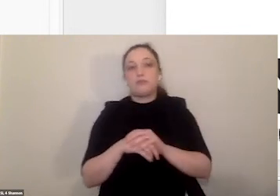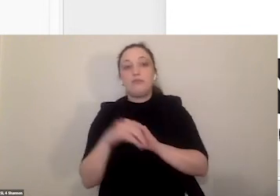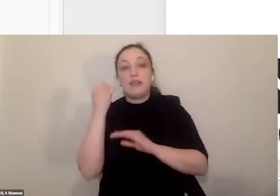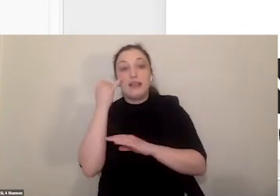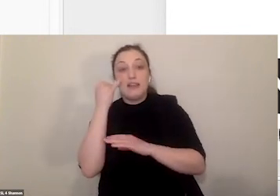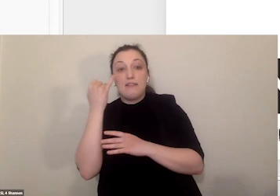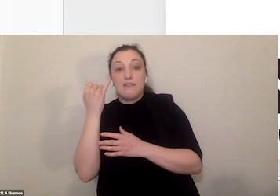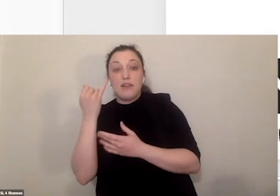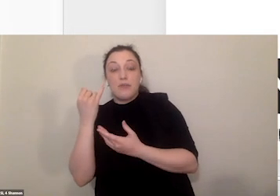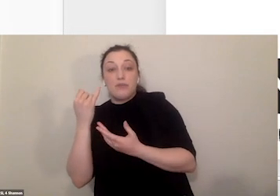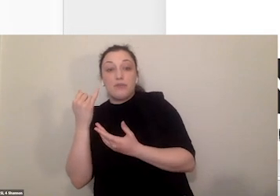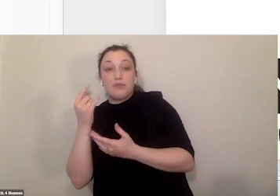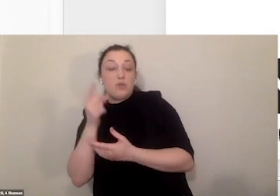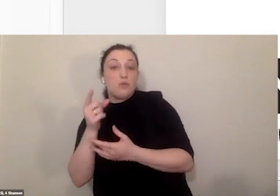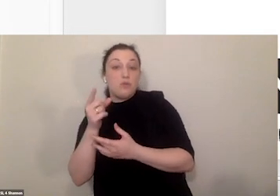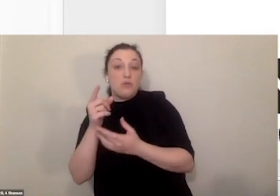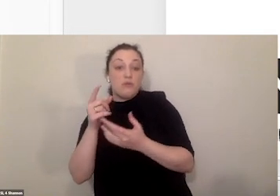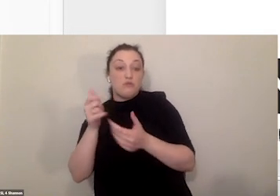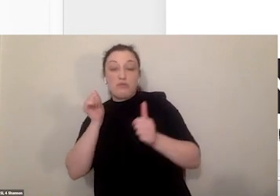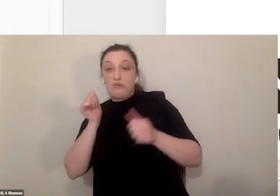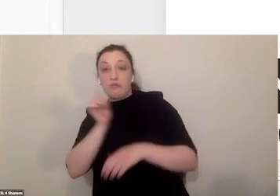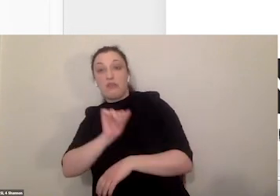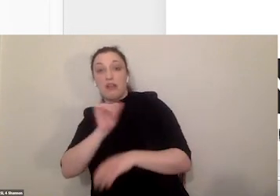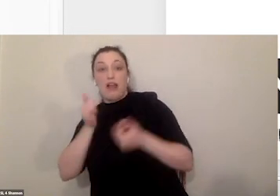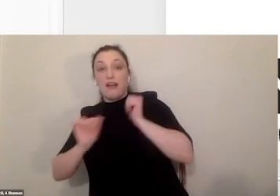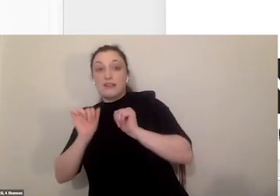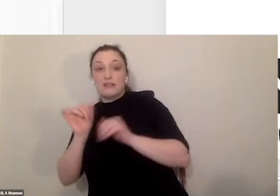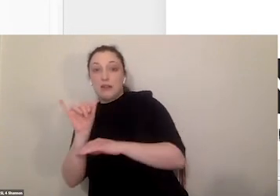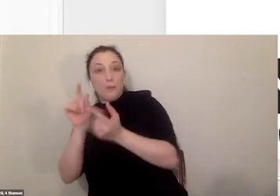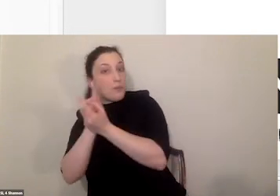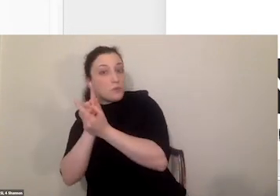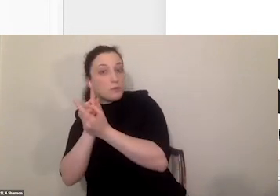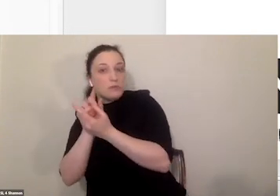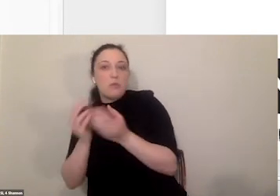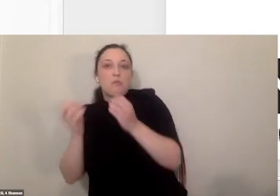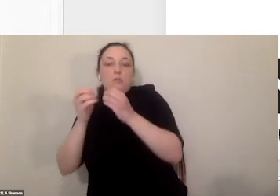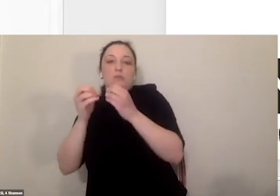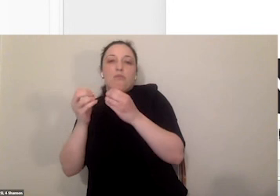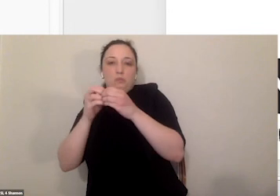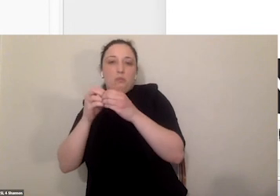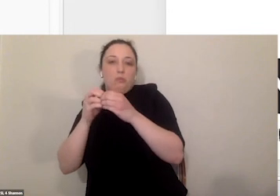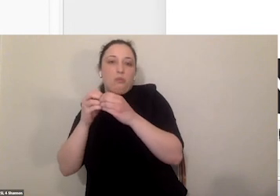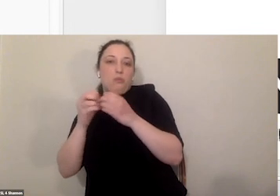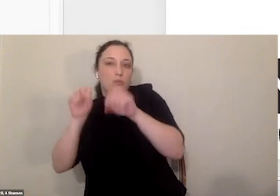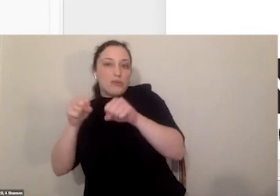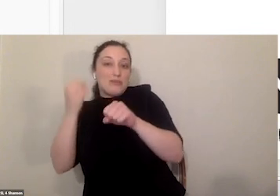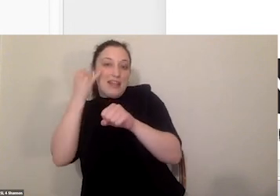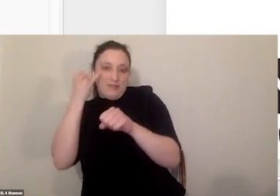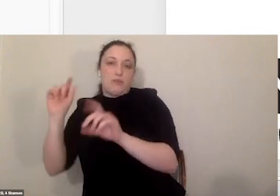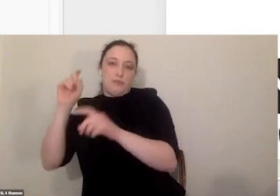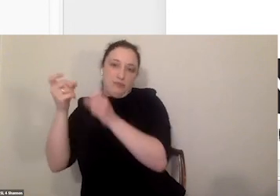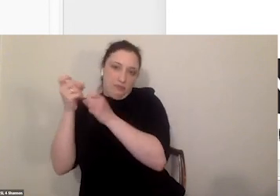was 24.5% compared to 19% if you were in a non-supervisory position. Another interesting thing, mentors with sight loss